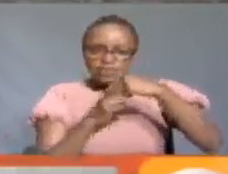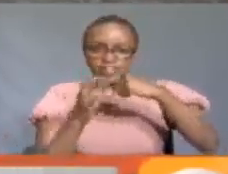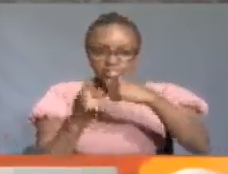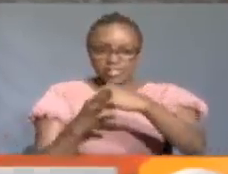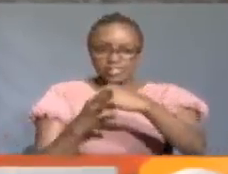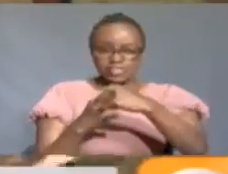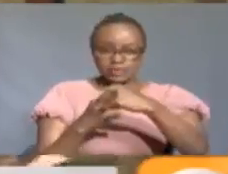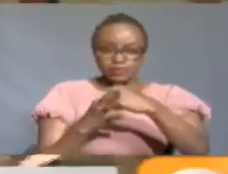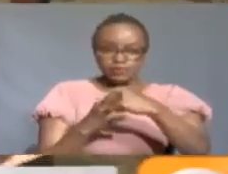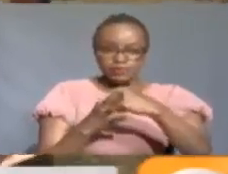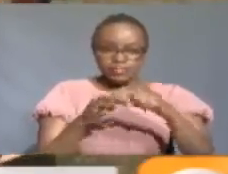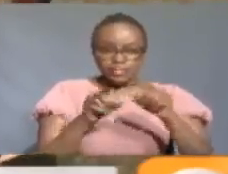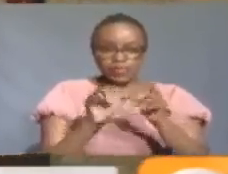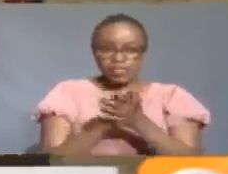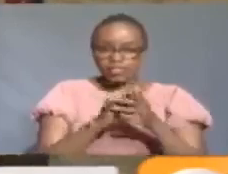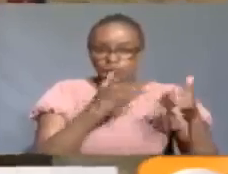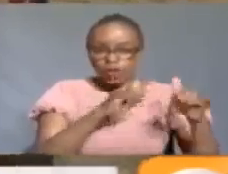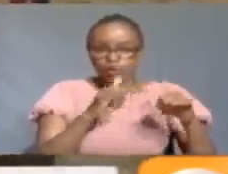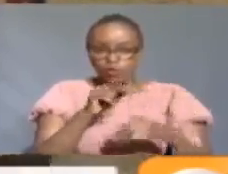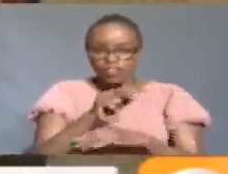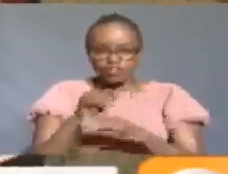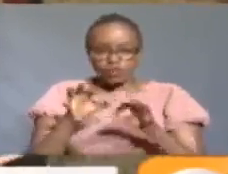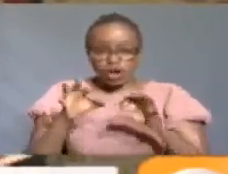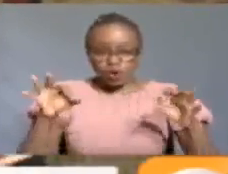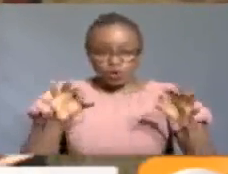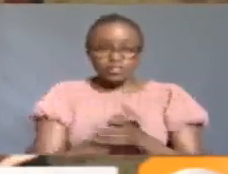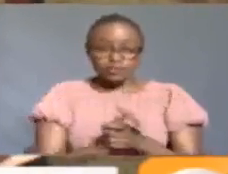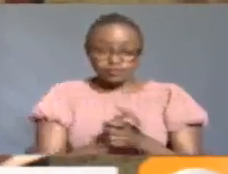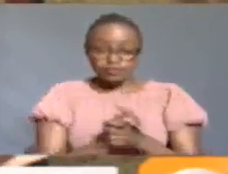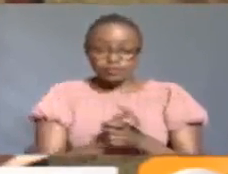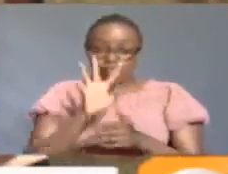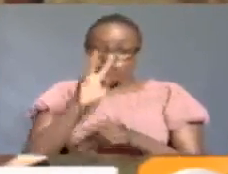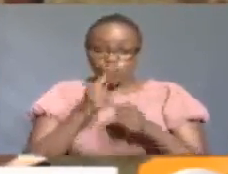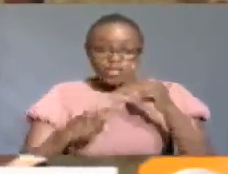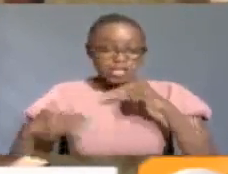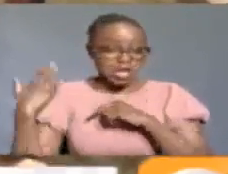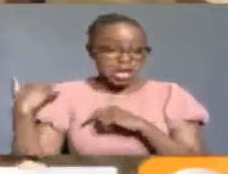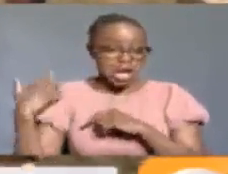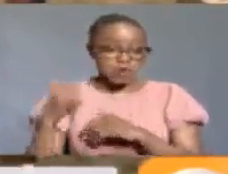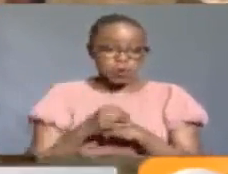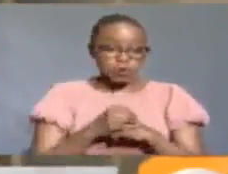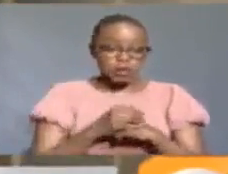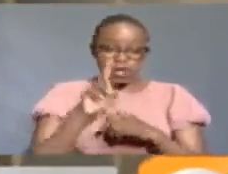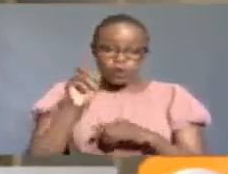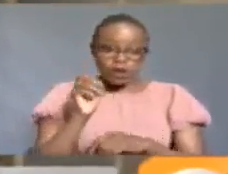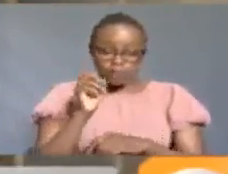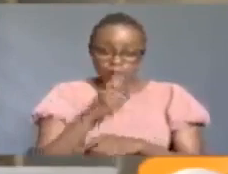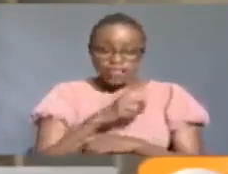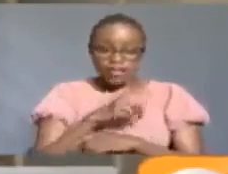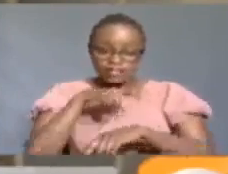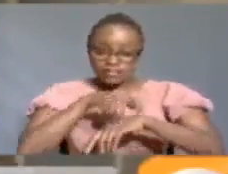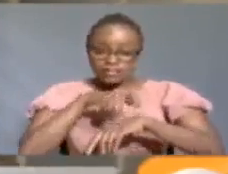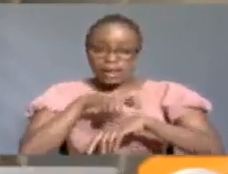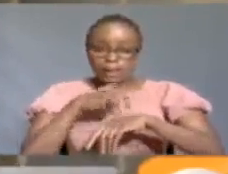1978. In so pondering for that all long, 4 years ago and a month, is when